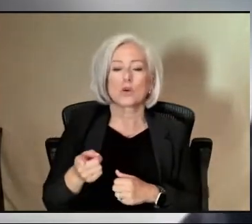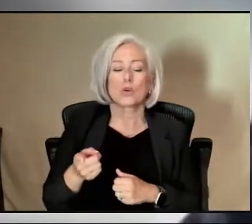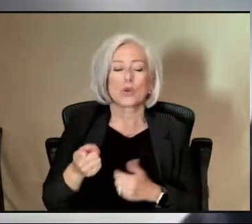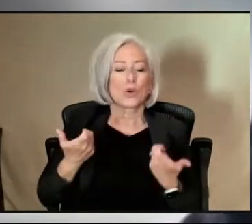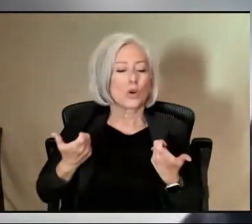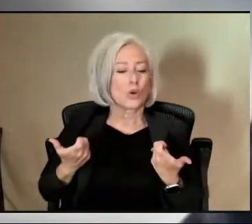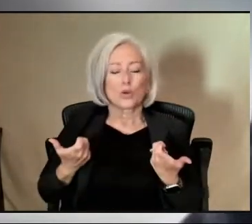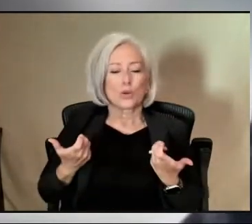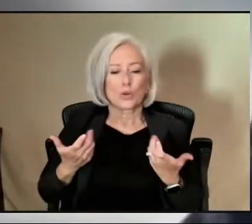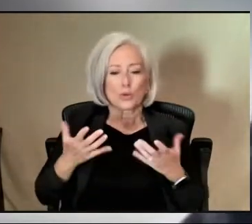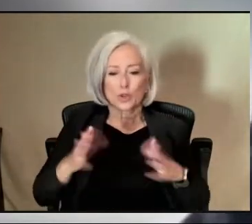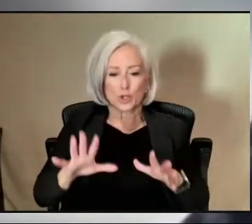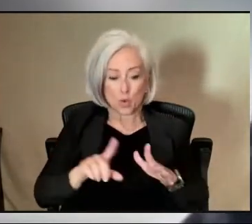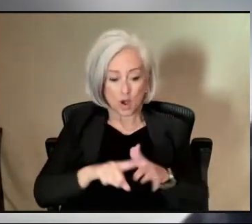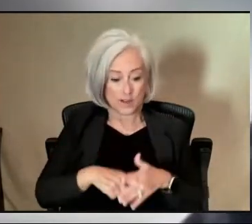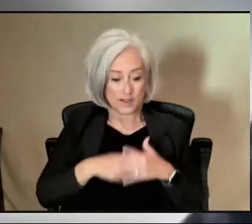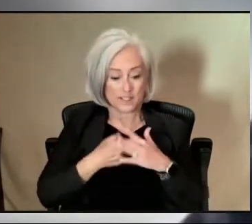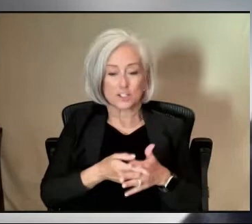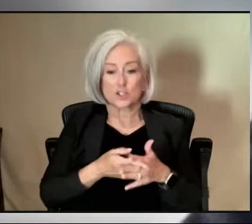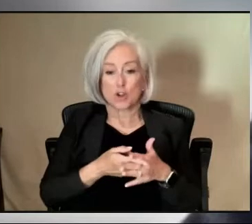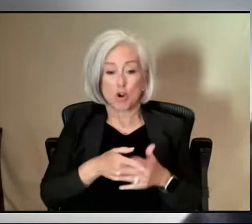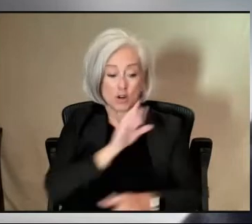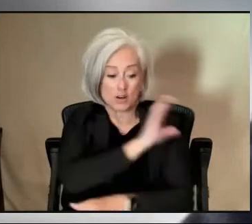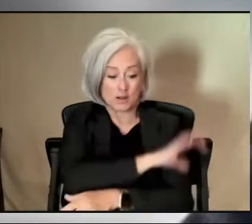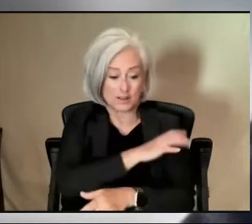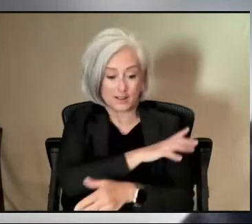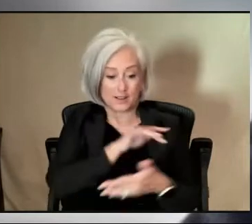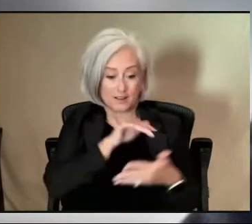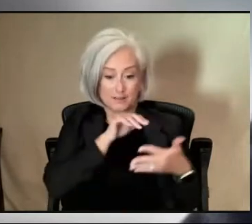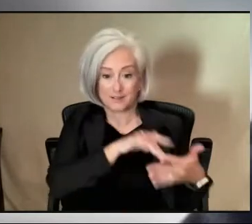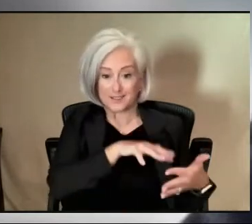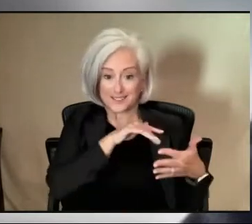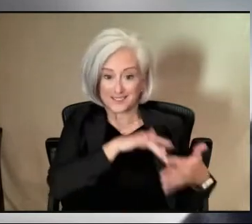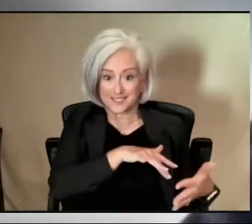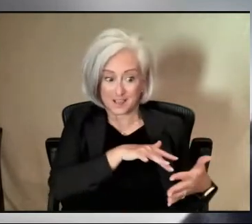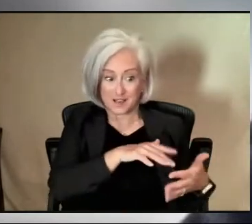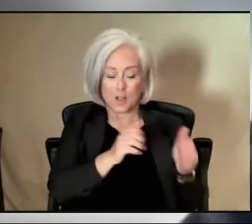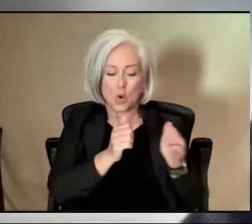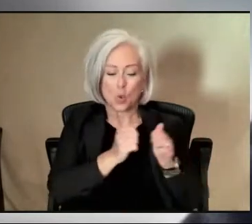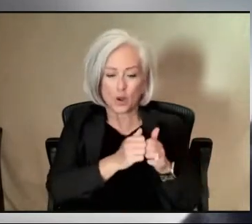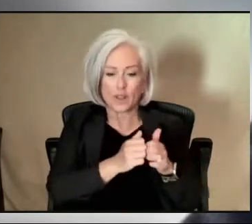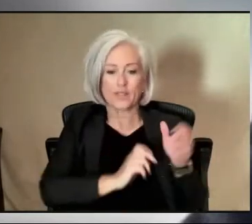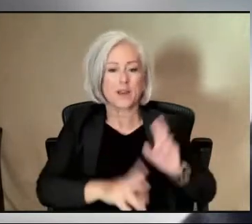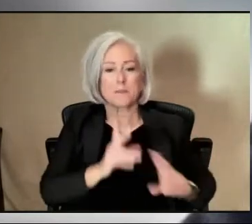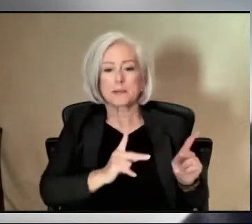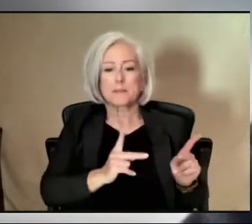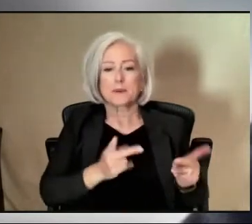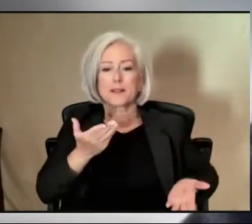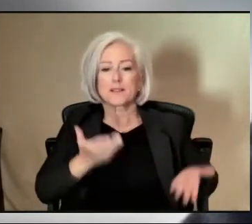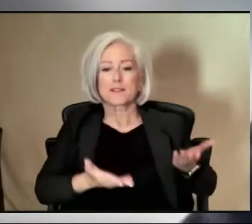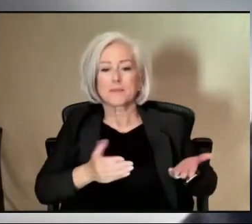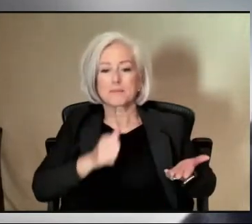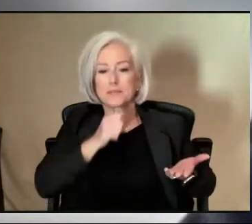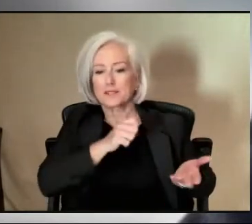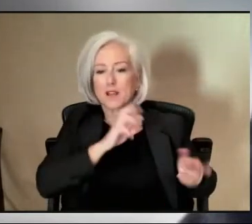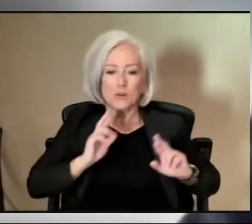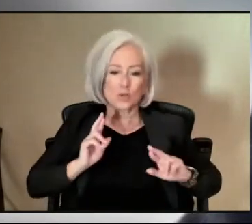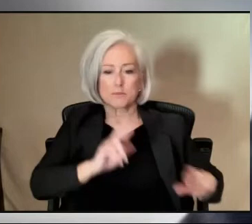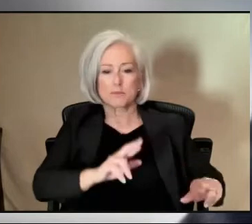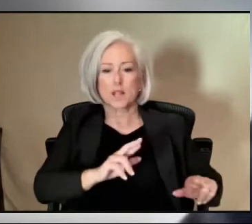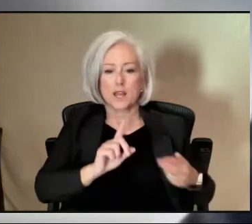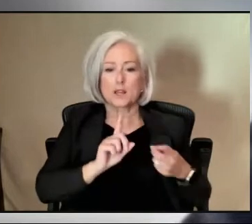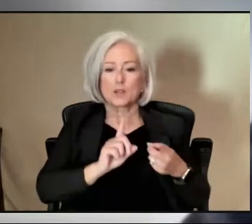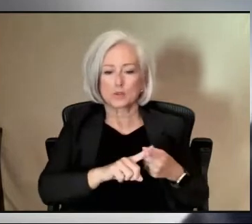initial clinical trials, for example, with people that you would think might not respond well to the vaccine. Let's